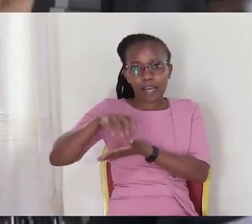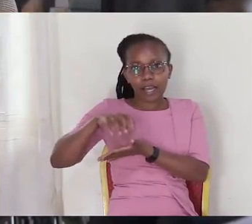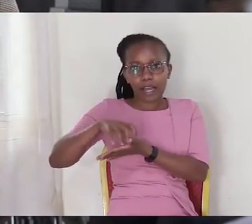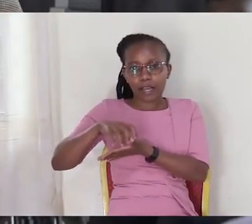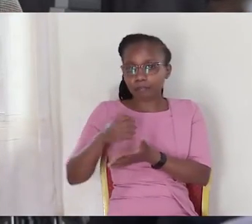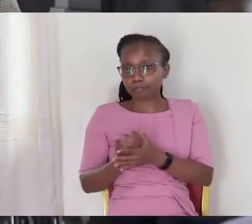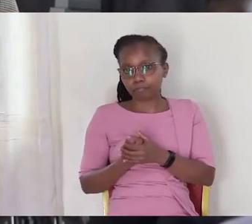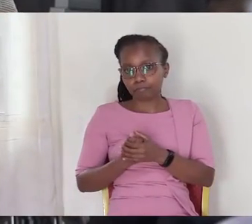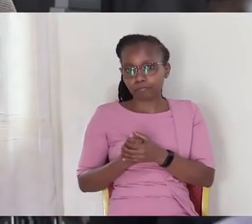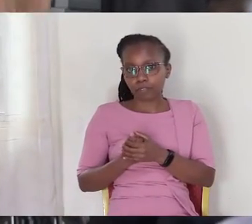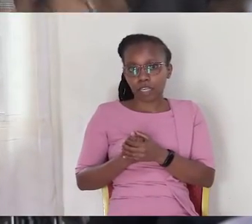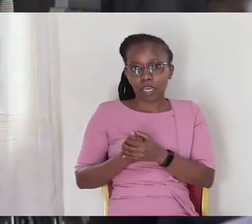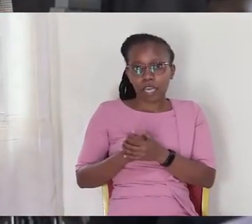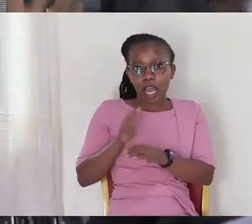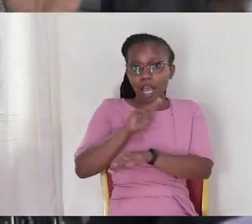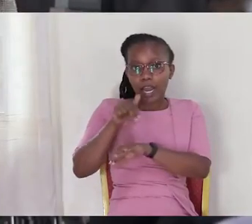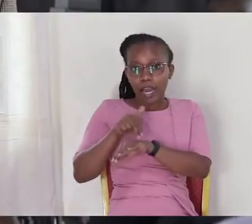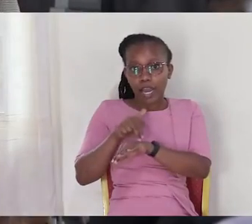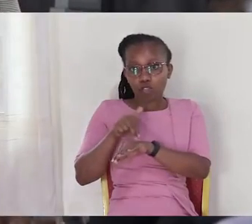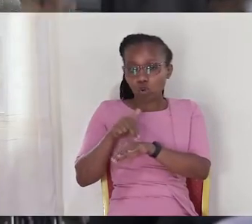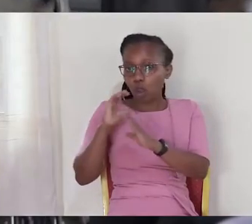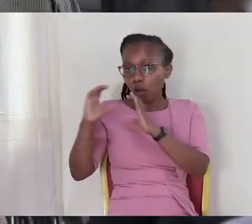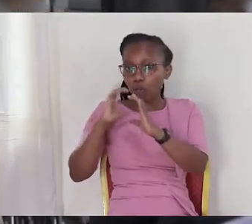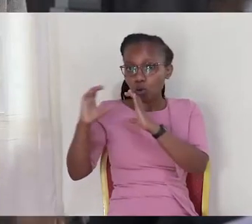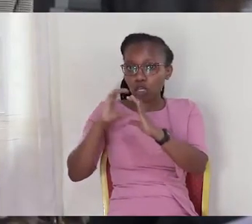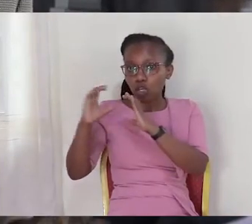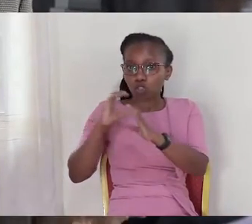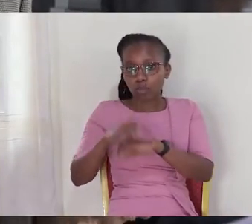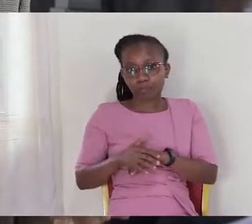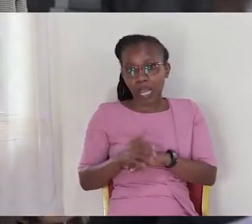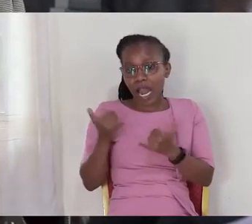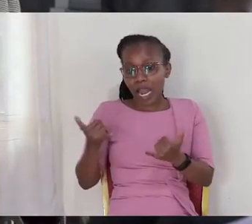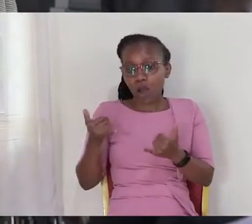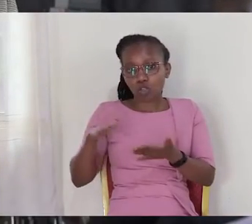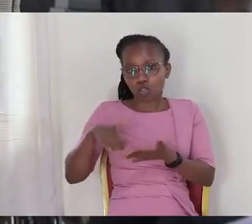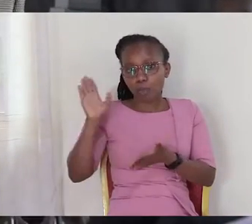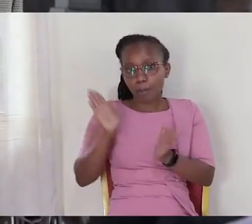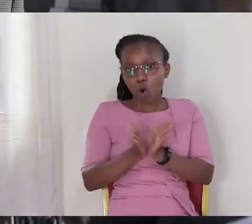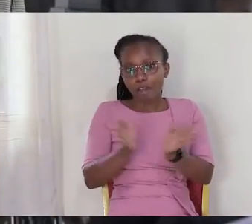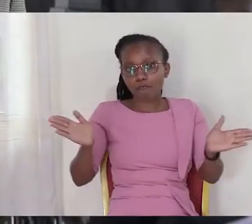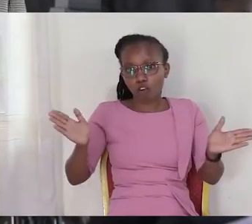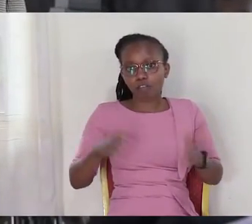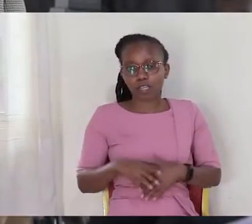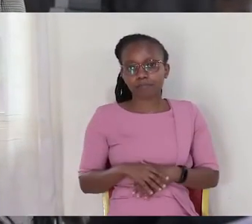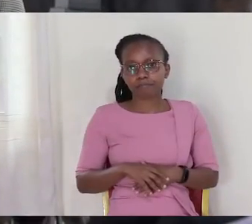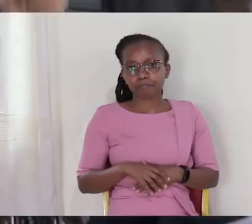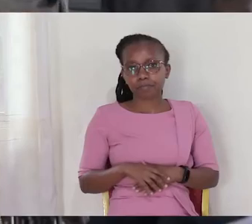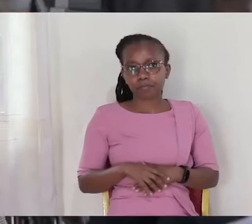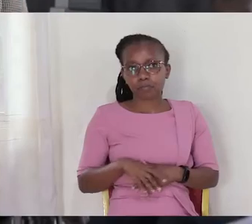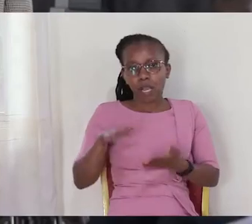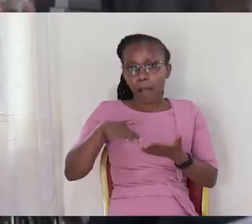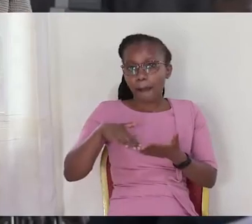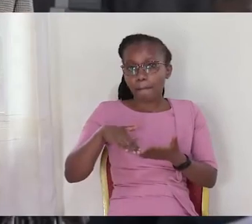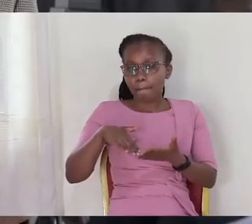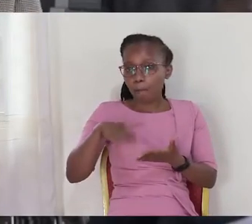mainly caused by the national conversation and contest. Now it's going to be more devolved. See, that's true. Yeah, there's going to be